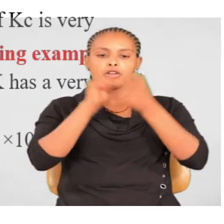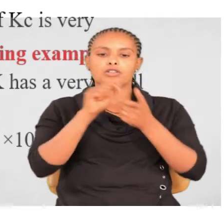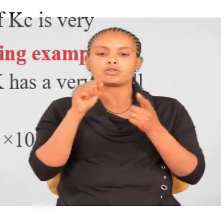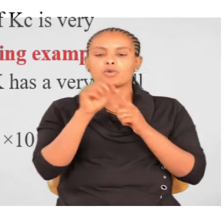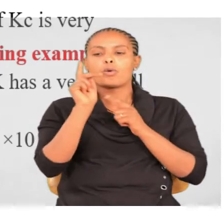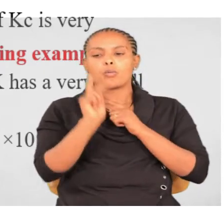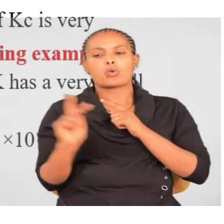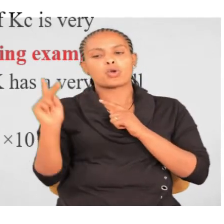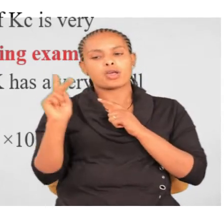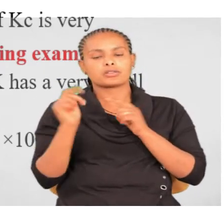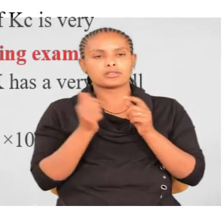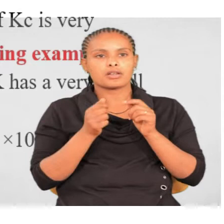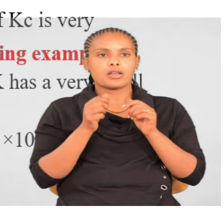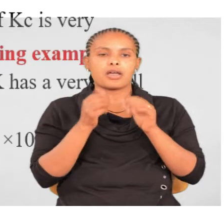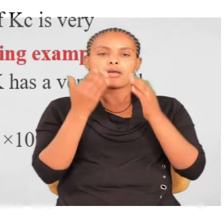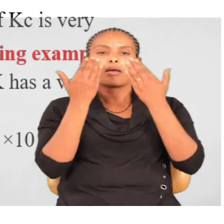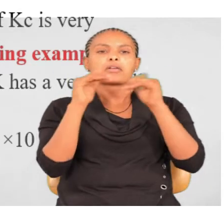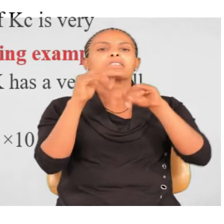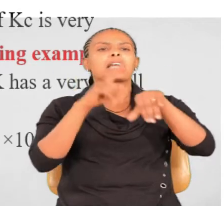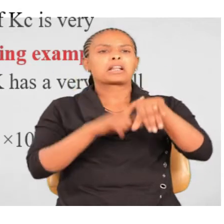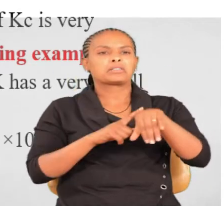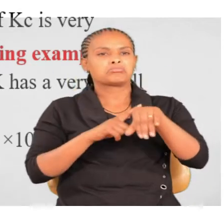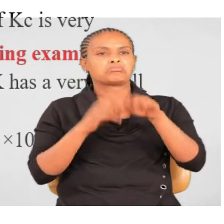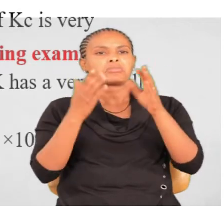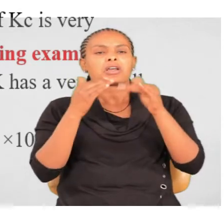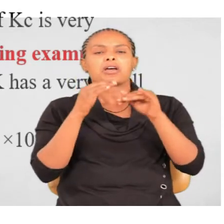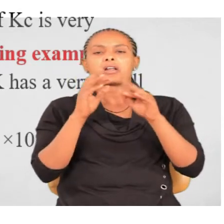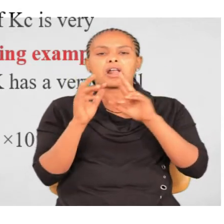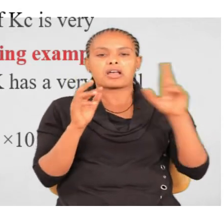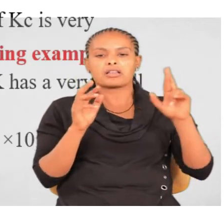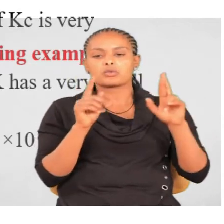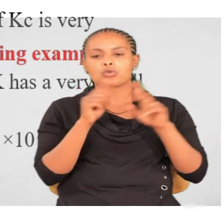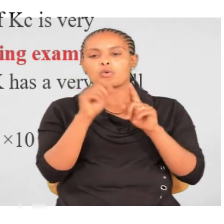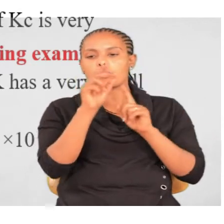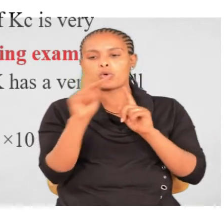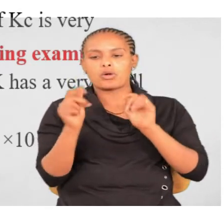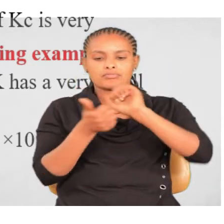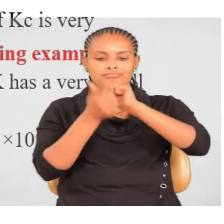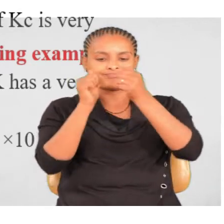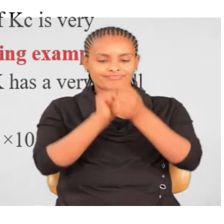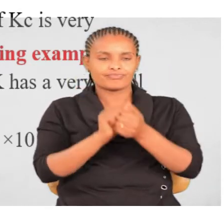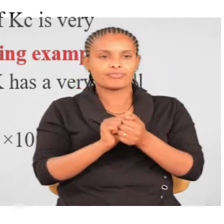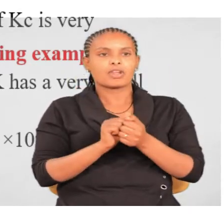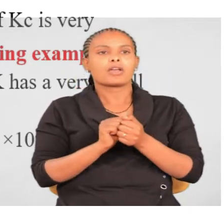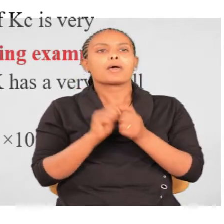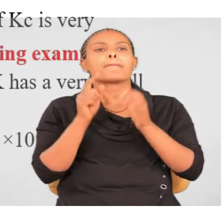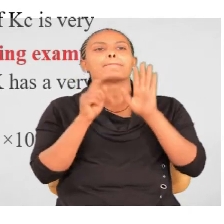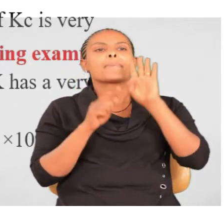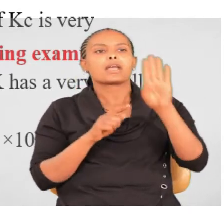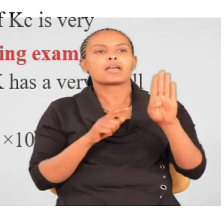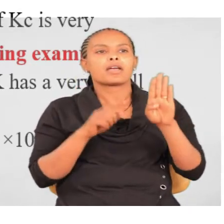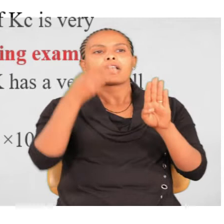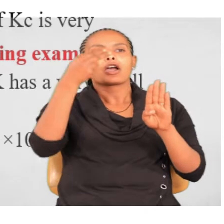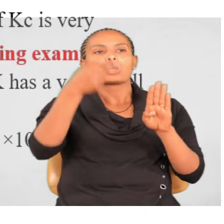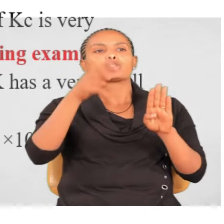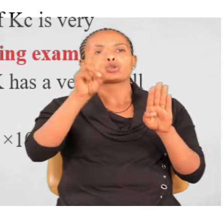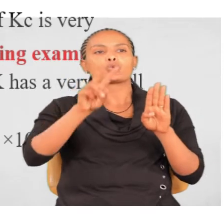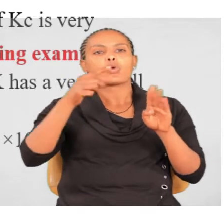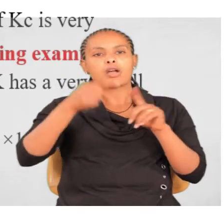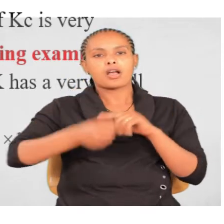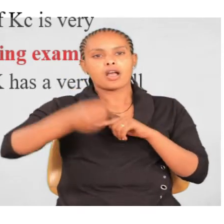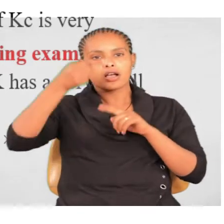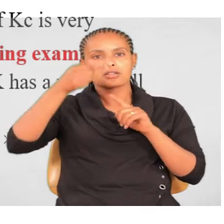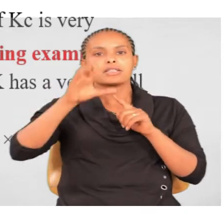into products, extent to which reactants are converted into products. B, H2 gas